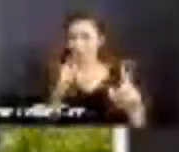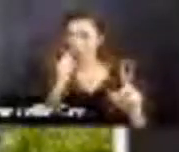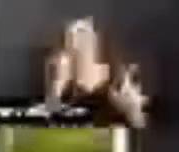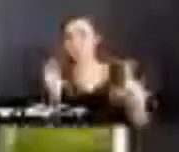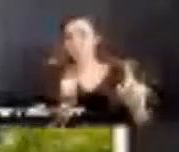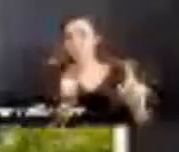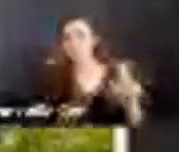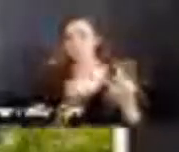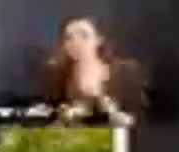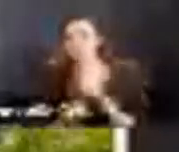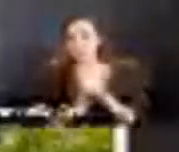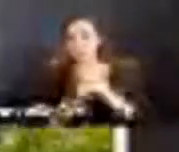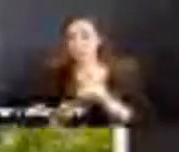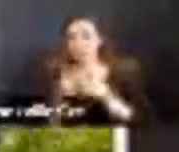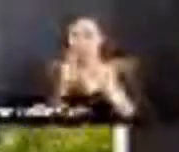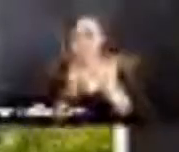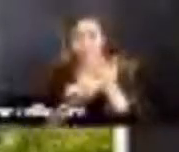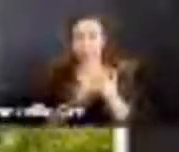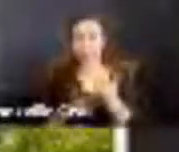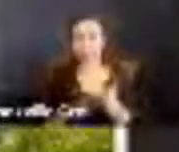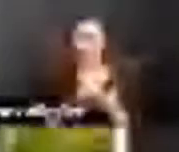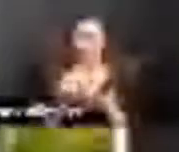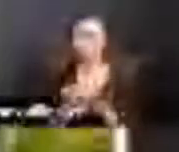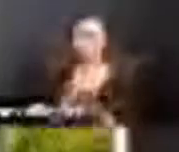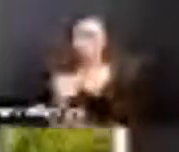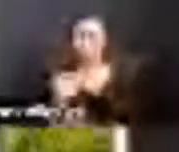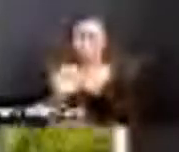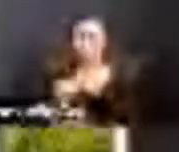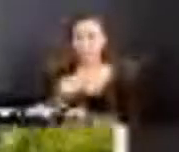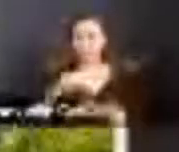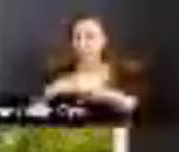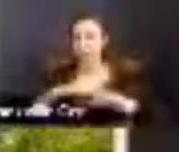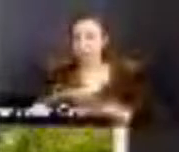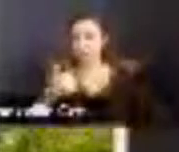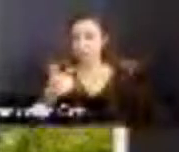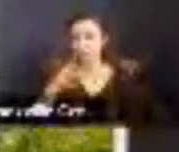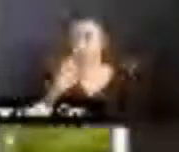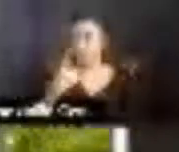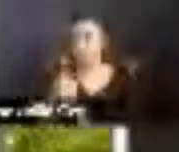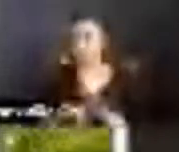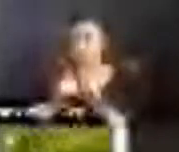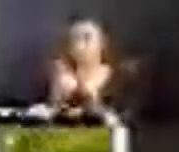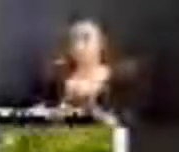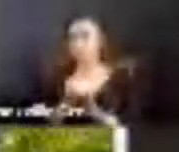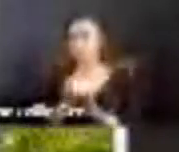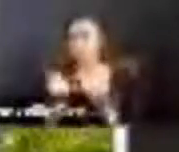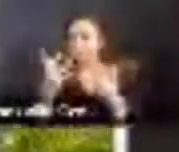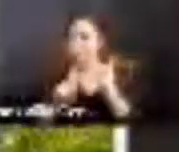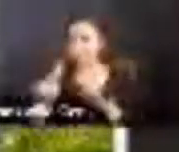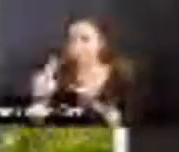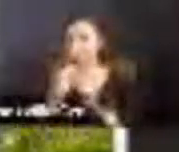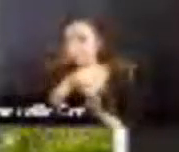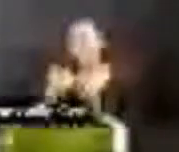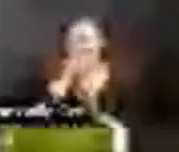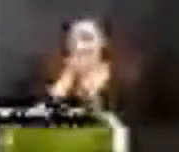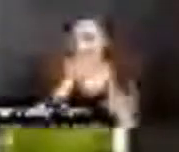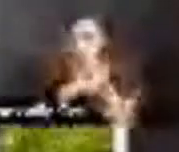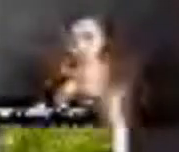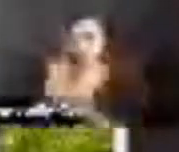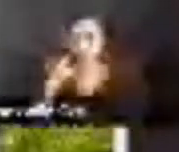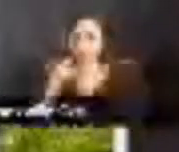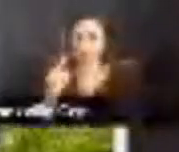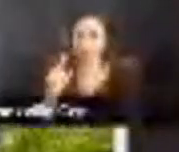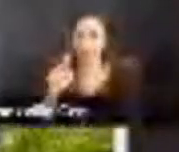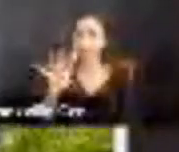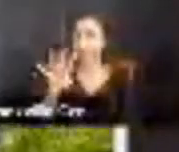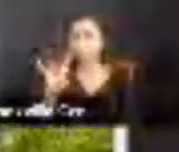initiate investigations for new cases within 24 hours and close contacts within 48 hours. We continue to be able to initiate investigations in